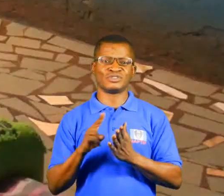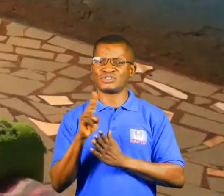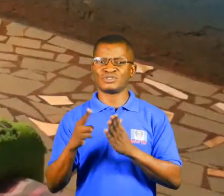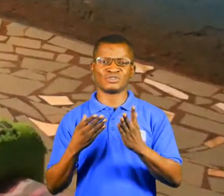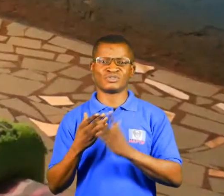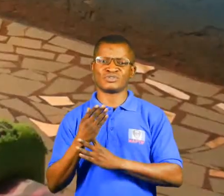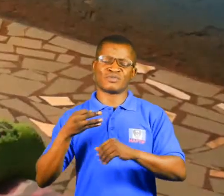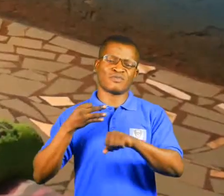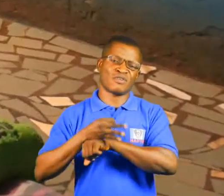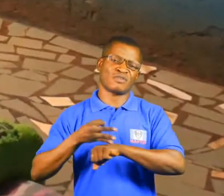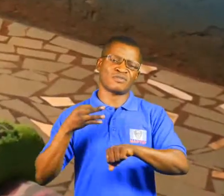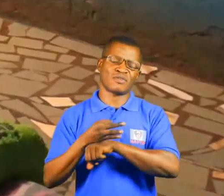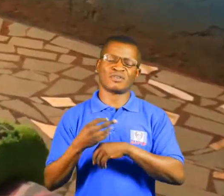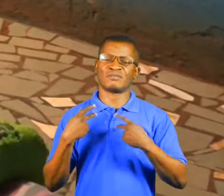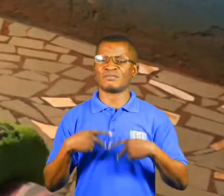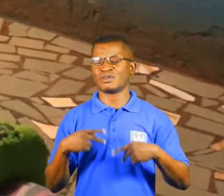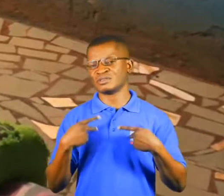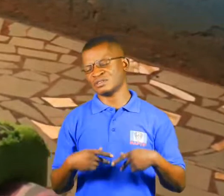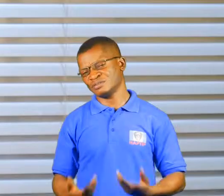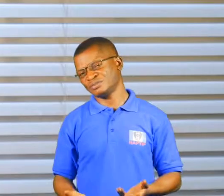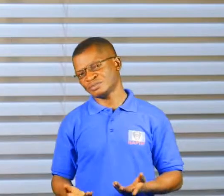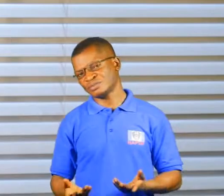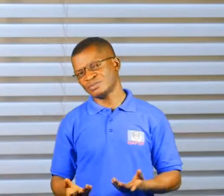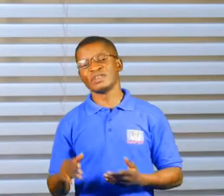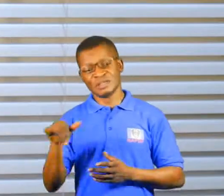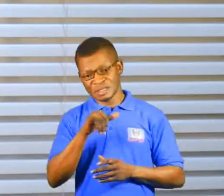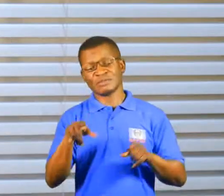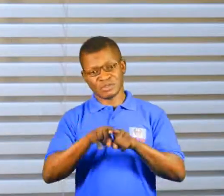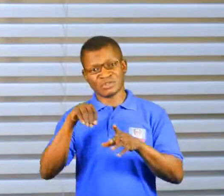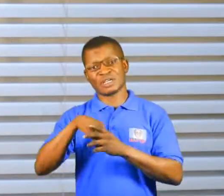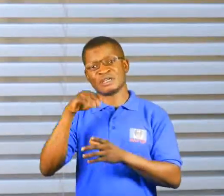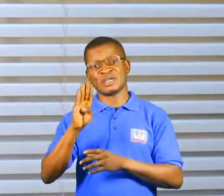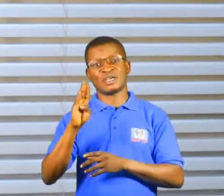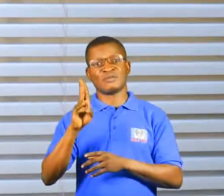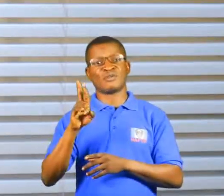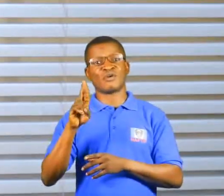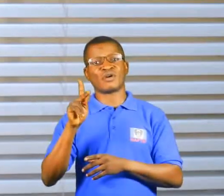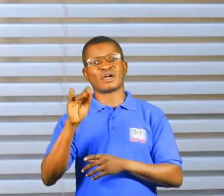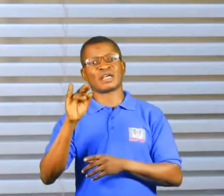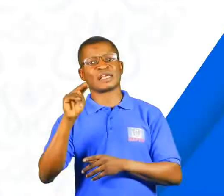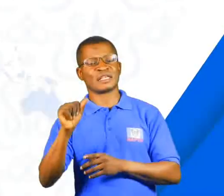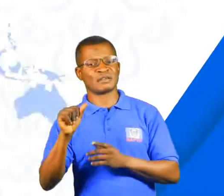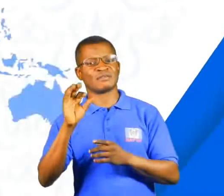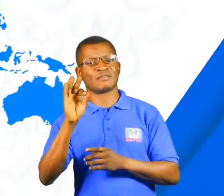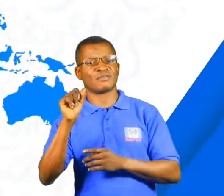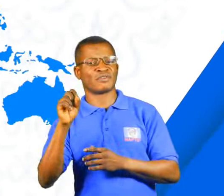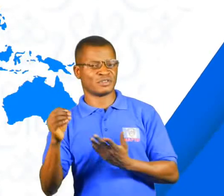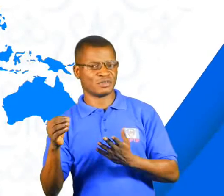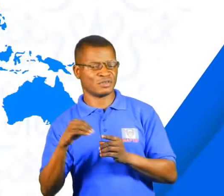exploited through forced prostitution. So it is the same for Burkina Faso too. And